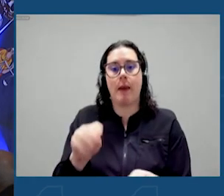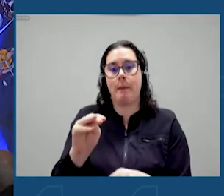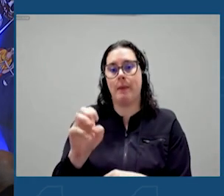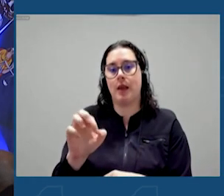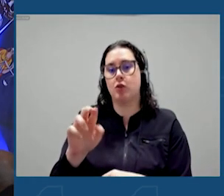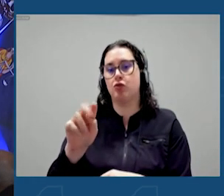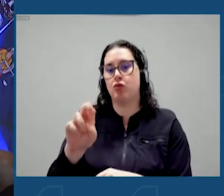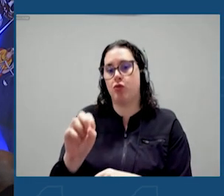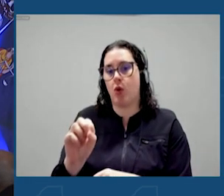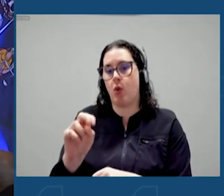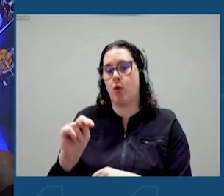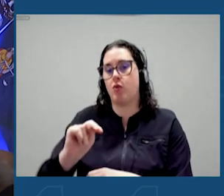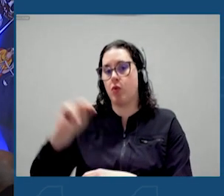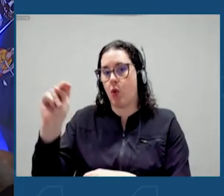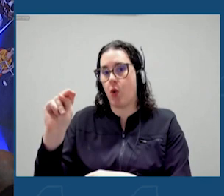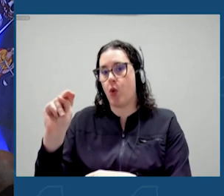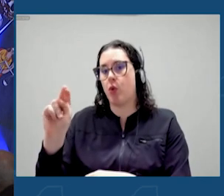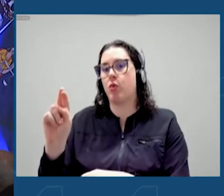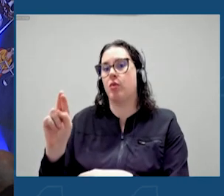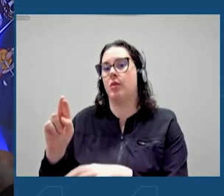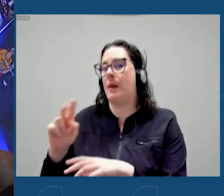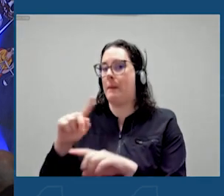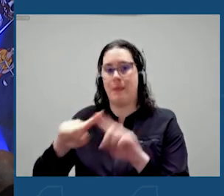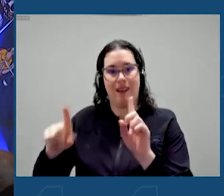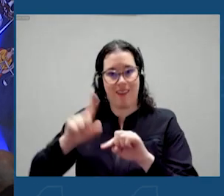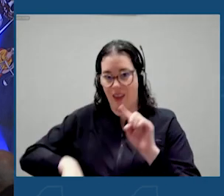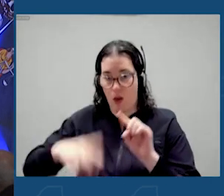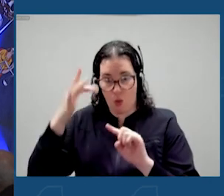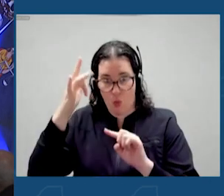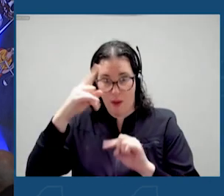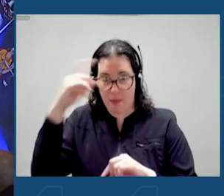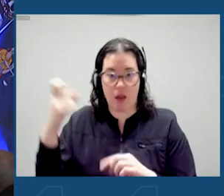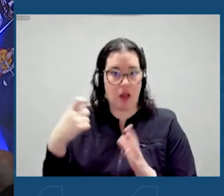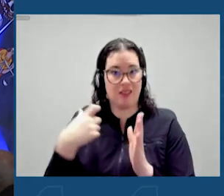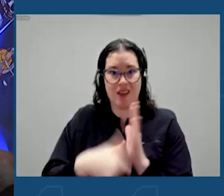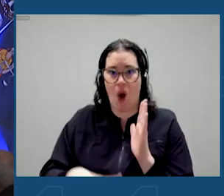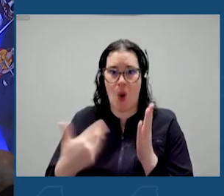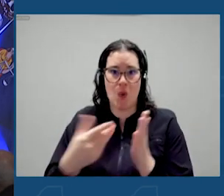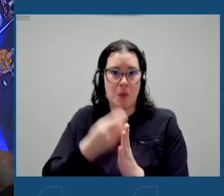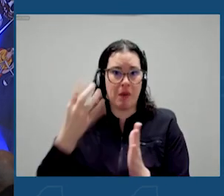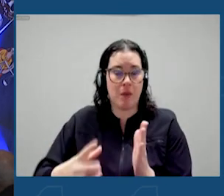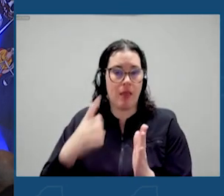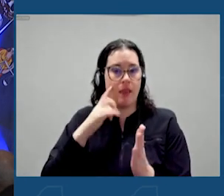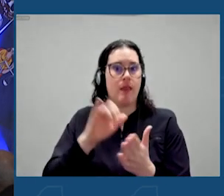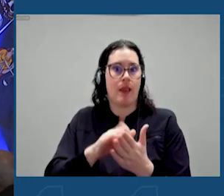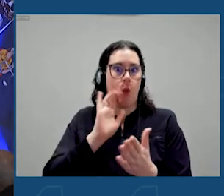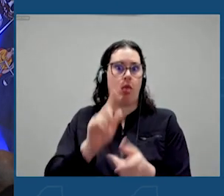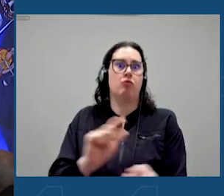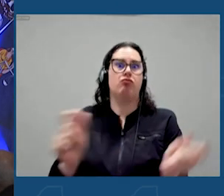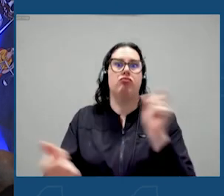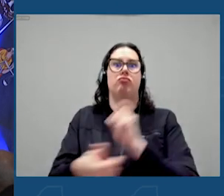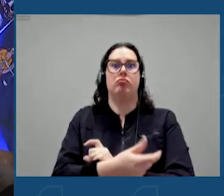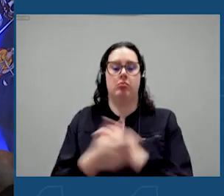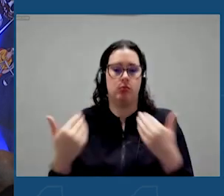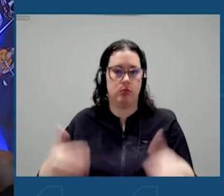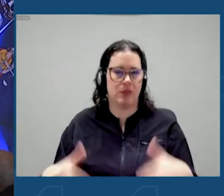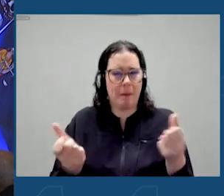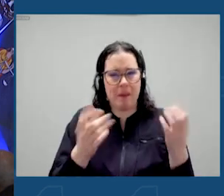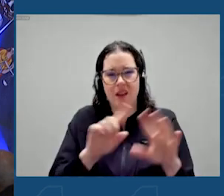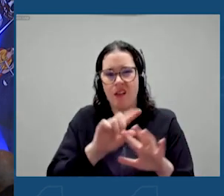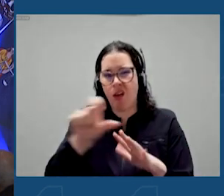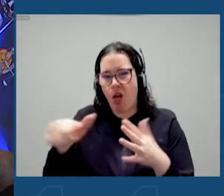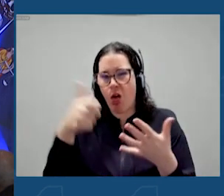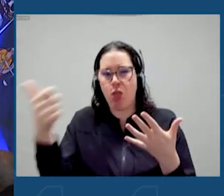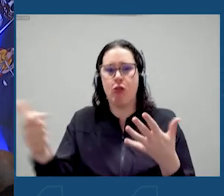Railroad, but they don't because of the current fares. I think that alone will be transformative, but a range of other commitments. Seeing Jano over there, a range